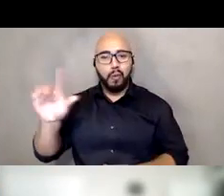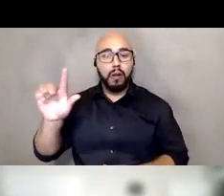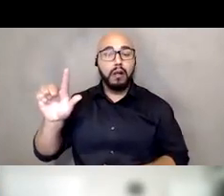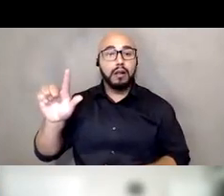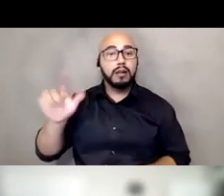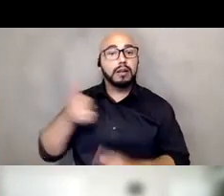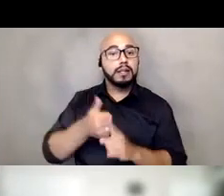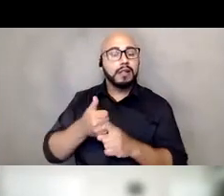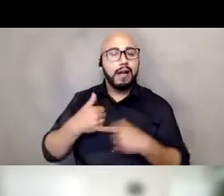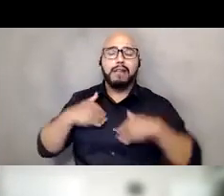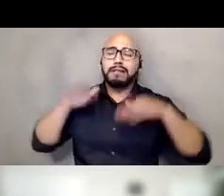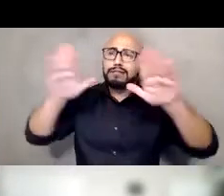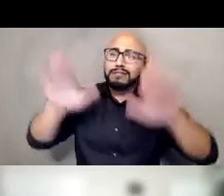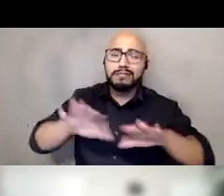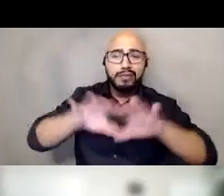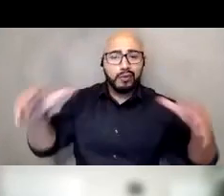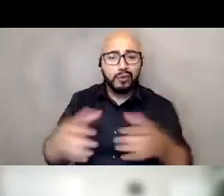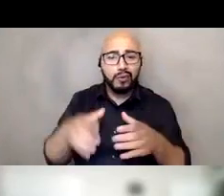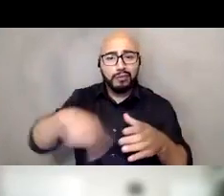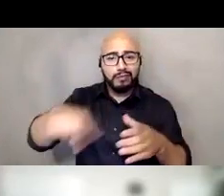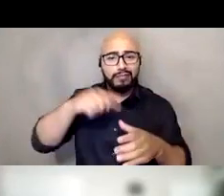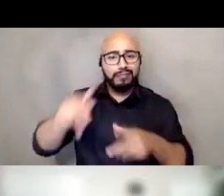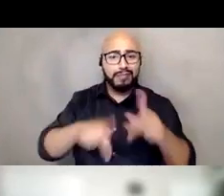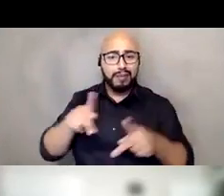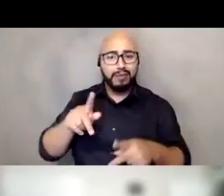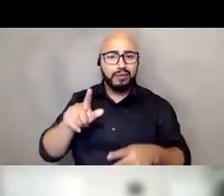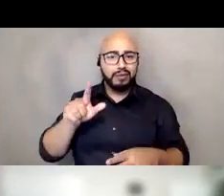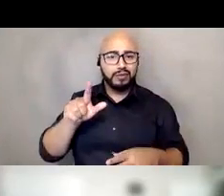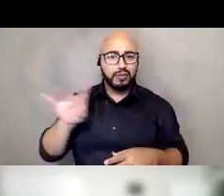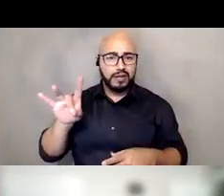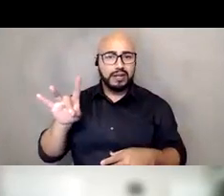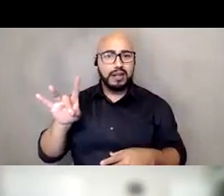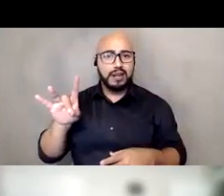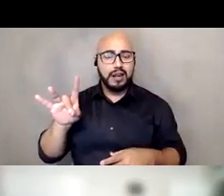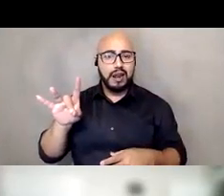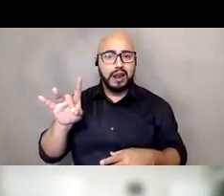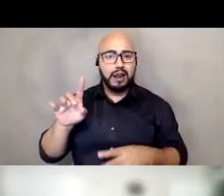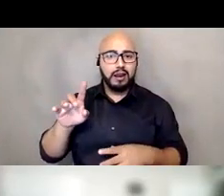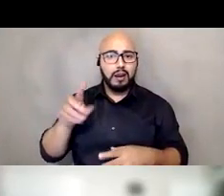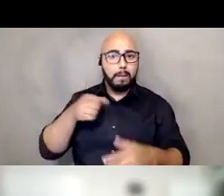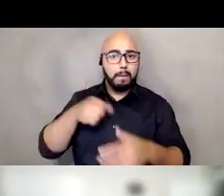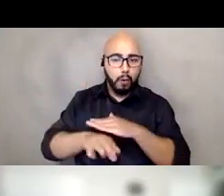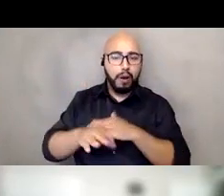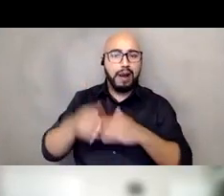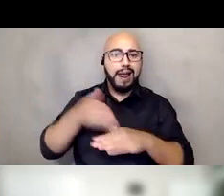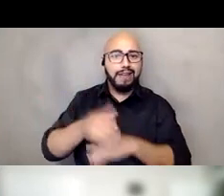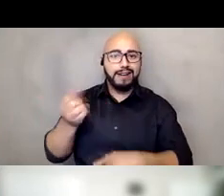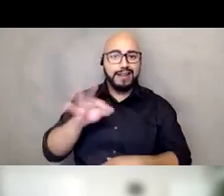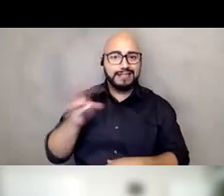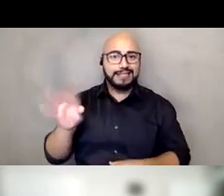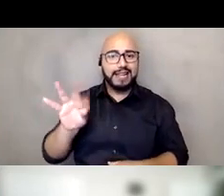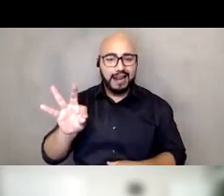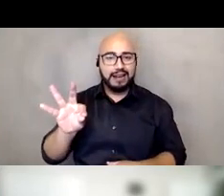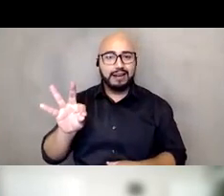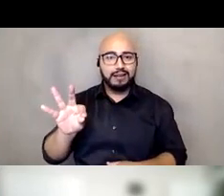got this incredible group of, I think, 28 artists, all born after 1969. So it's thinking about